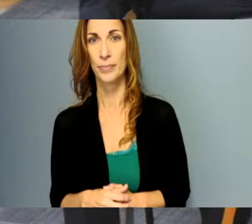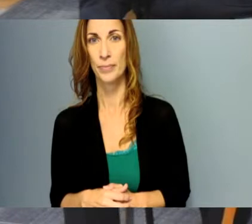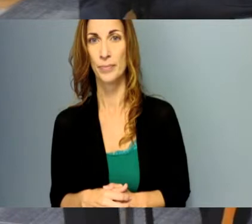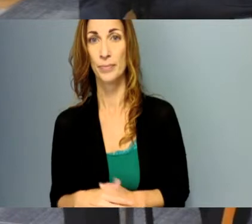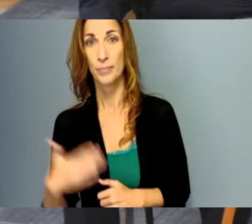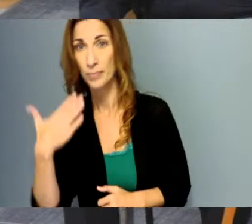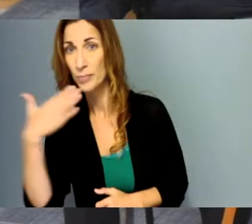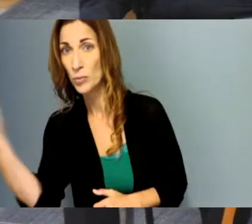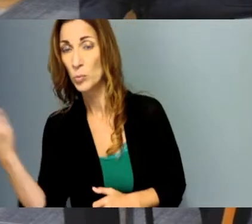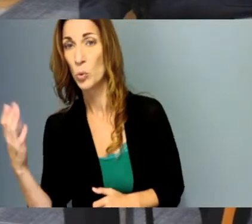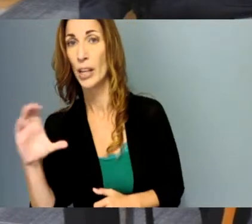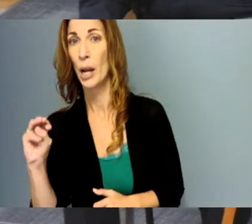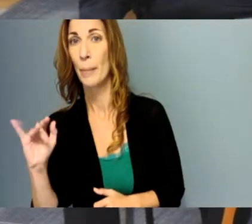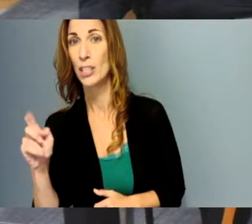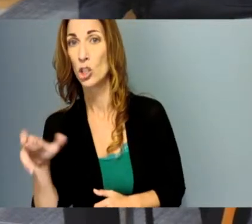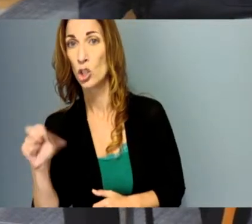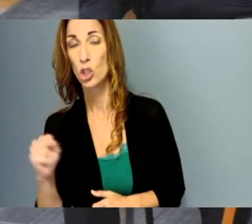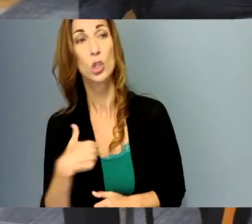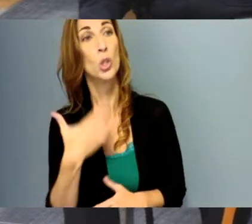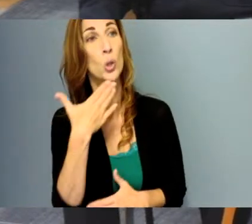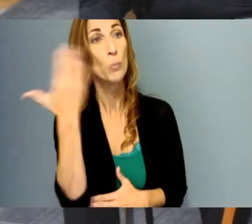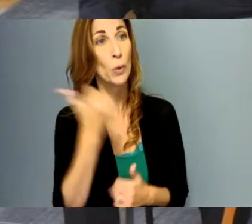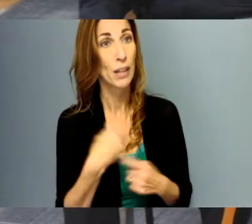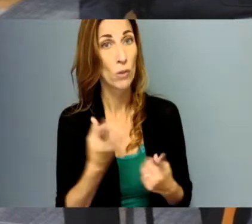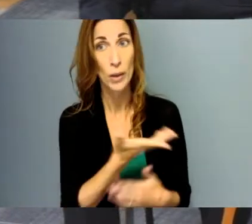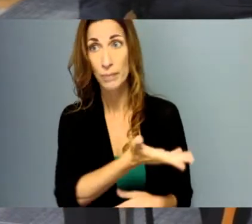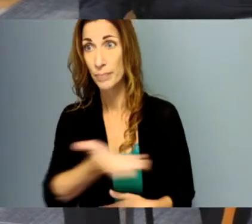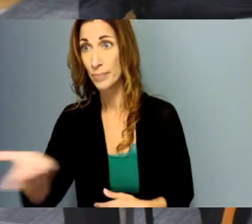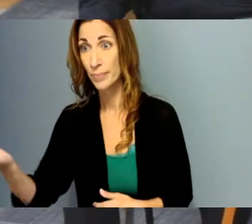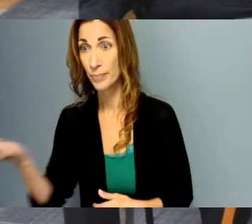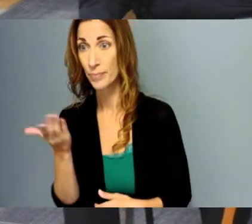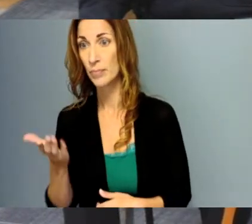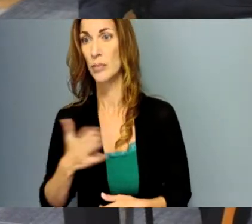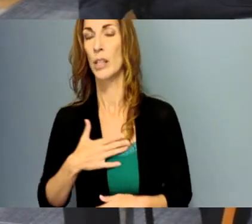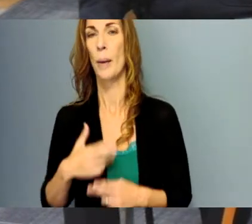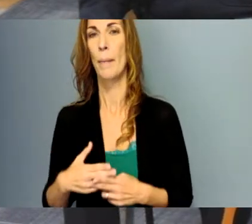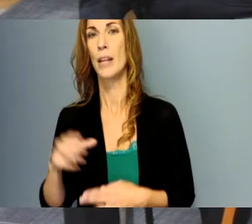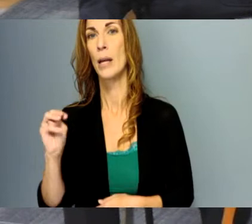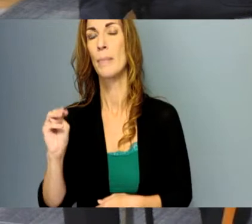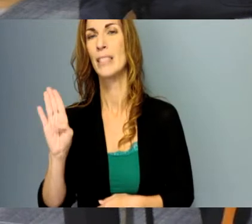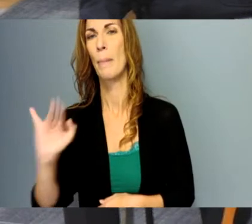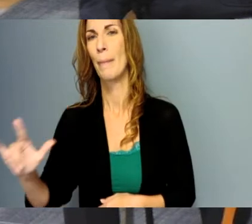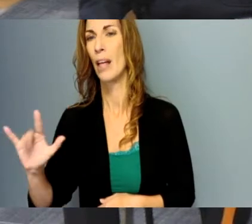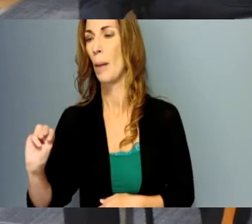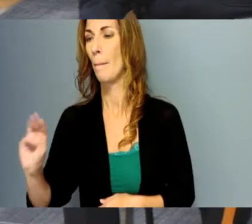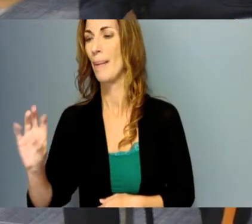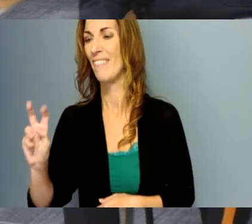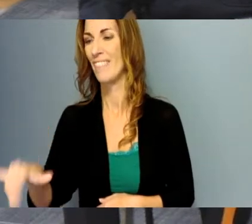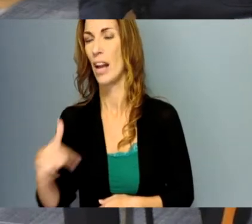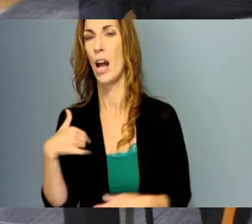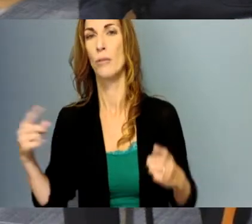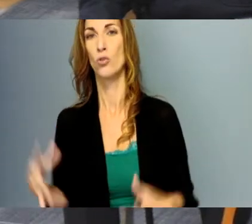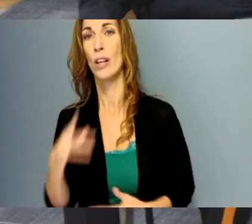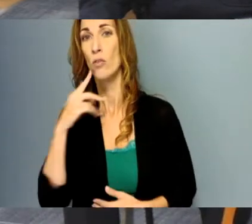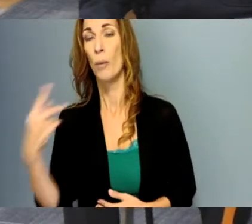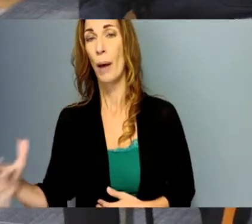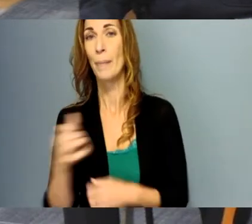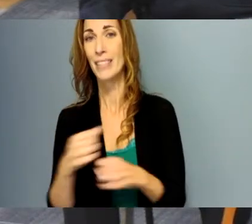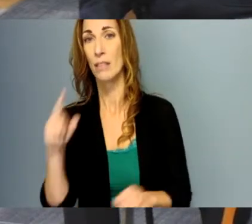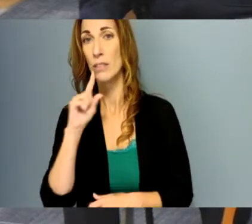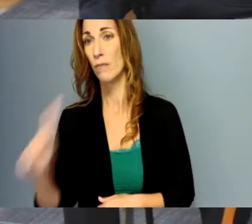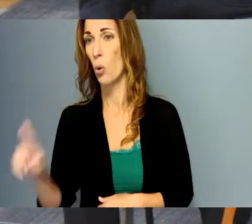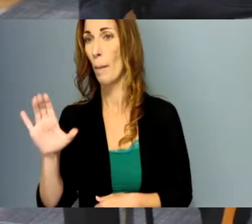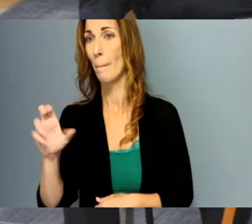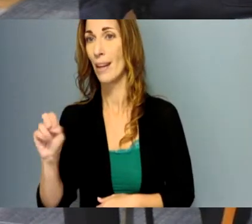Good morning, Commissioners. Good morning, everyone in attendance. My name is Bill McVeigh. I am the Director of Public Safety for Bensalem